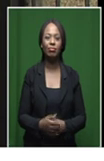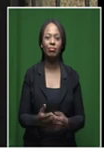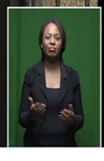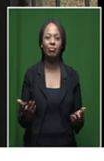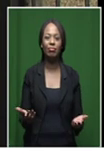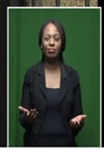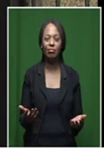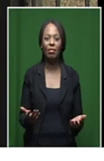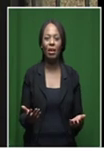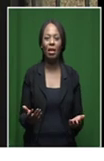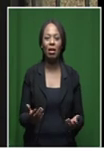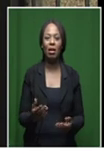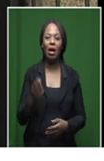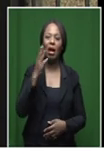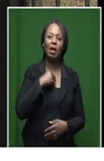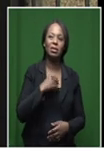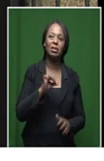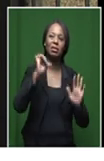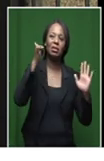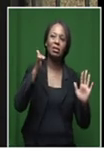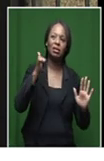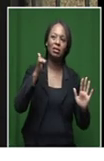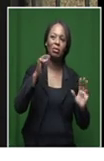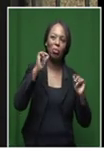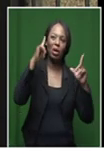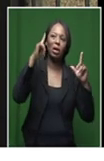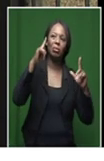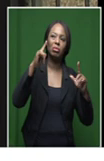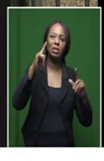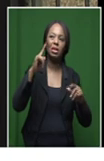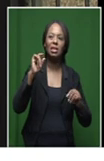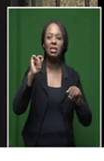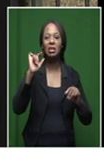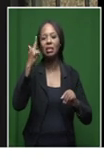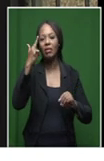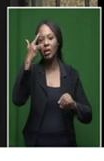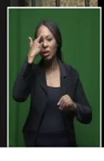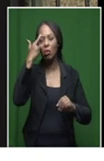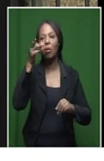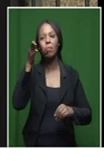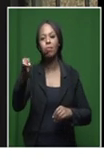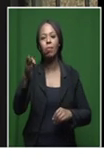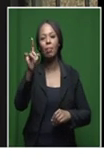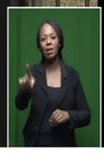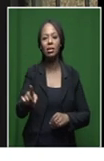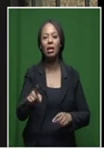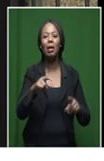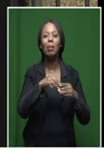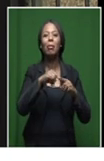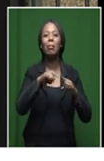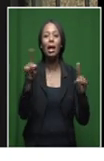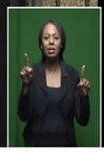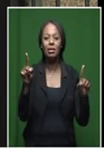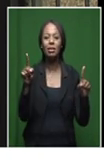You must wake up 6 o'clock, 7 o'clock. You must be there 7 o'clock. But to